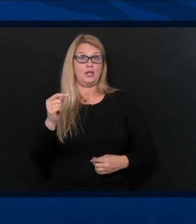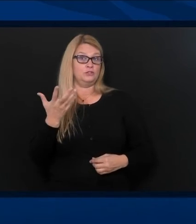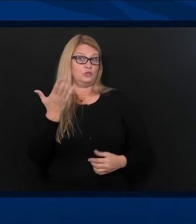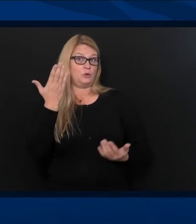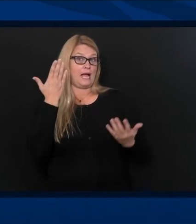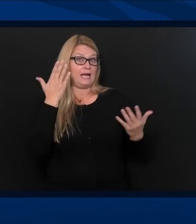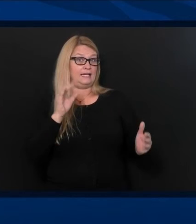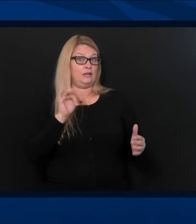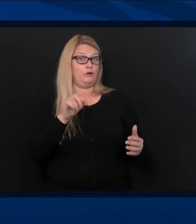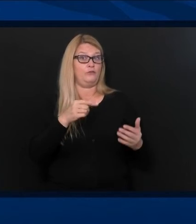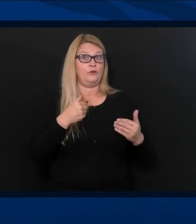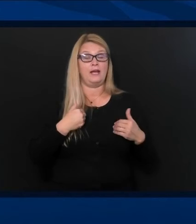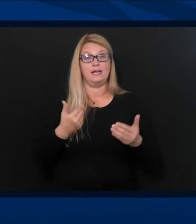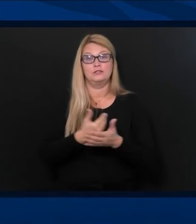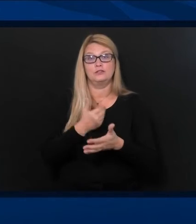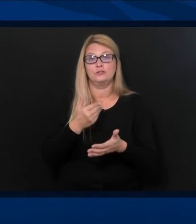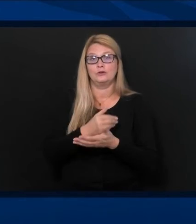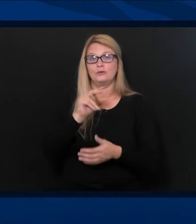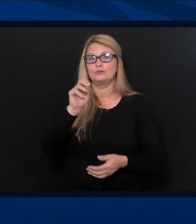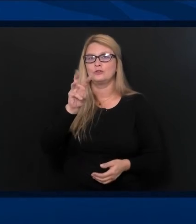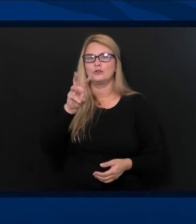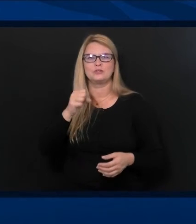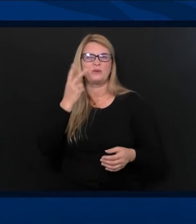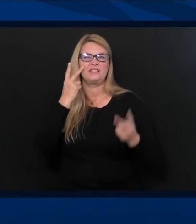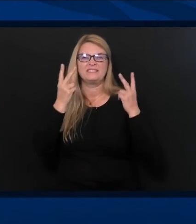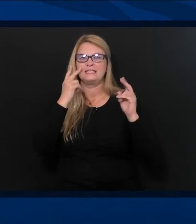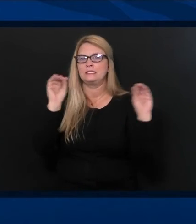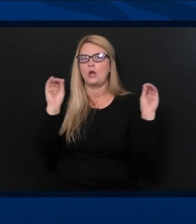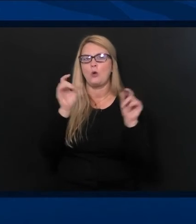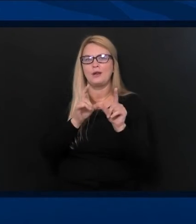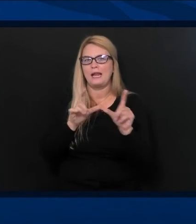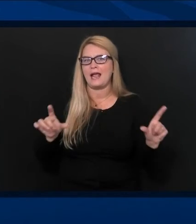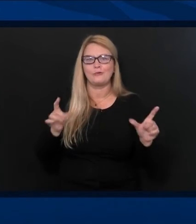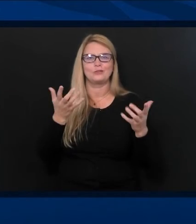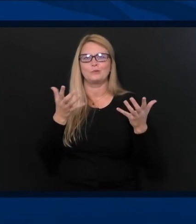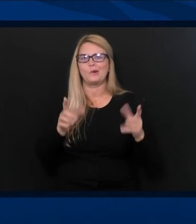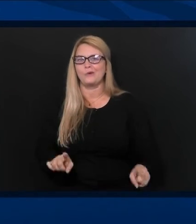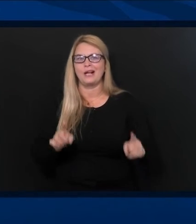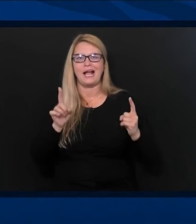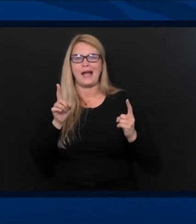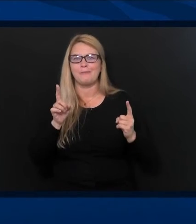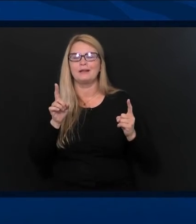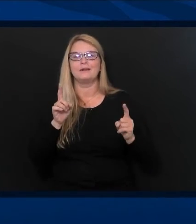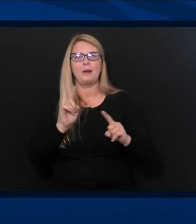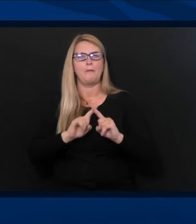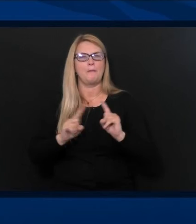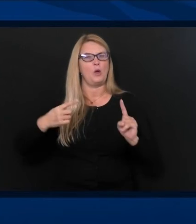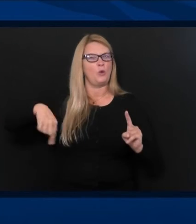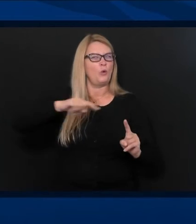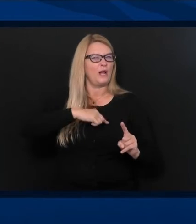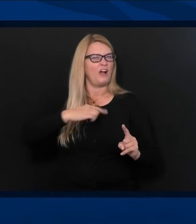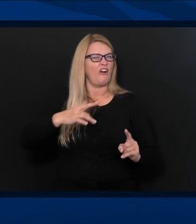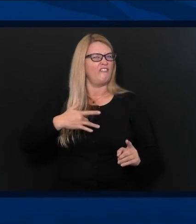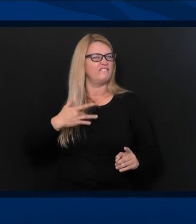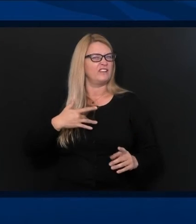morning. They hadn't seen any language yet to be able to tell me one way or the other, but I think everyone seems to be fairly confident that that language